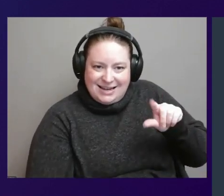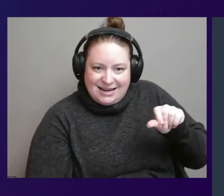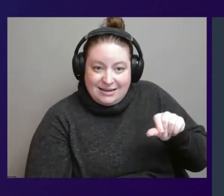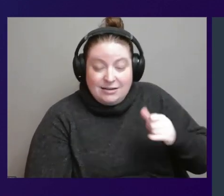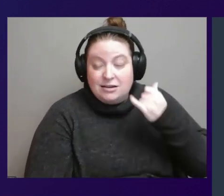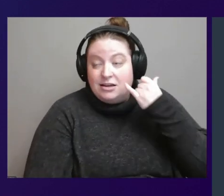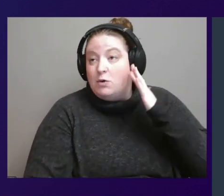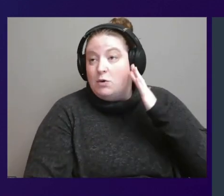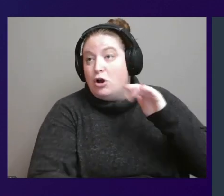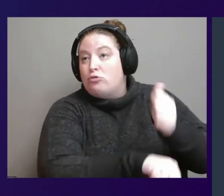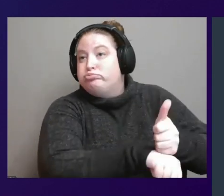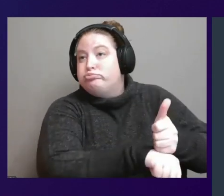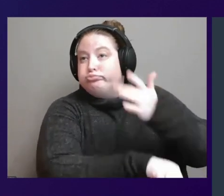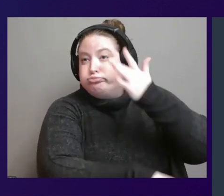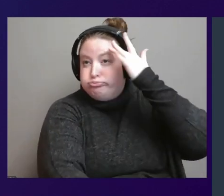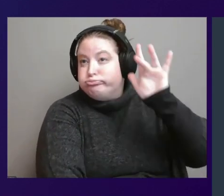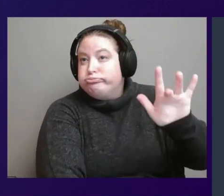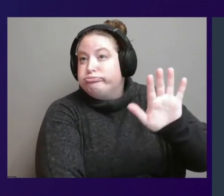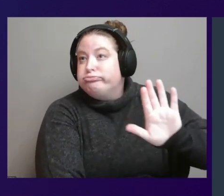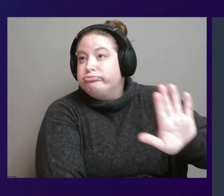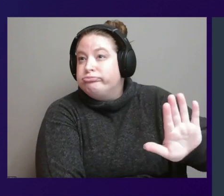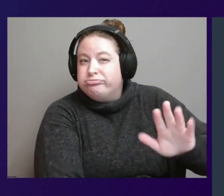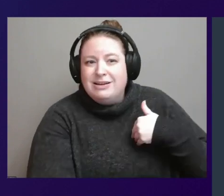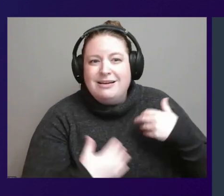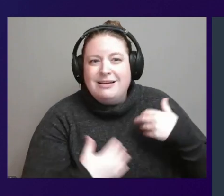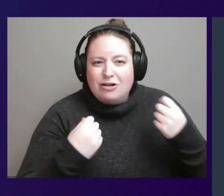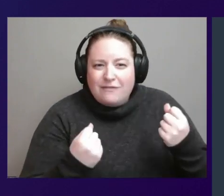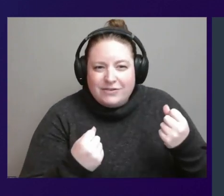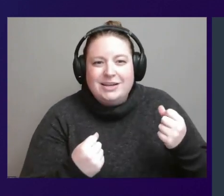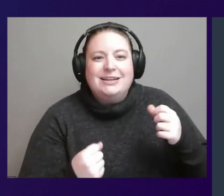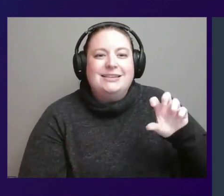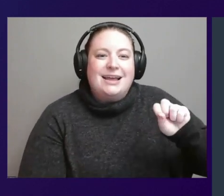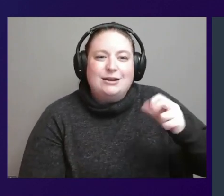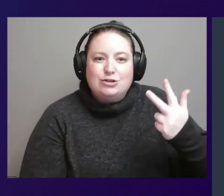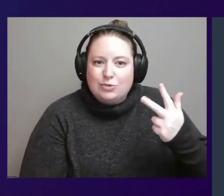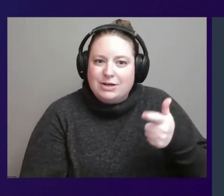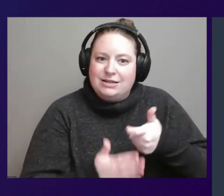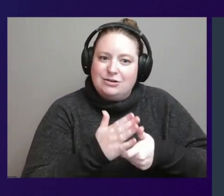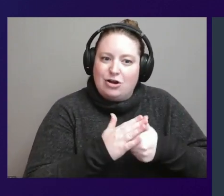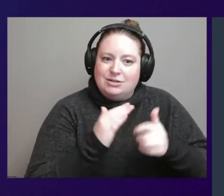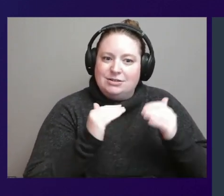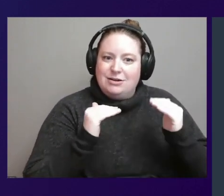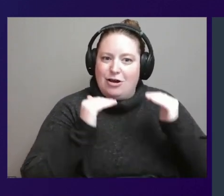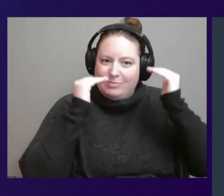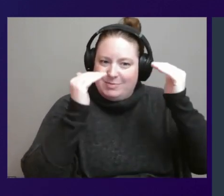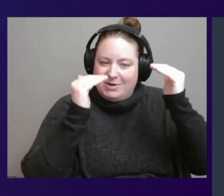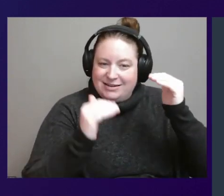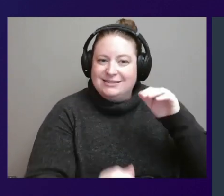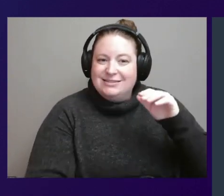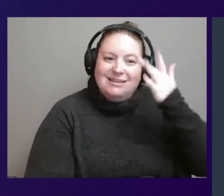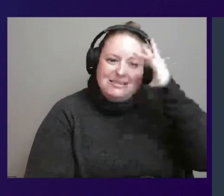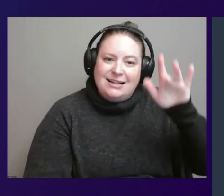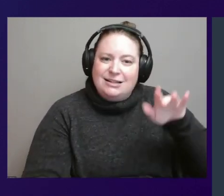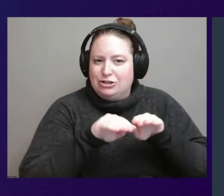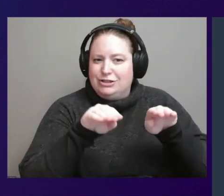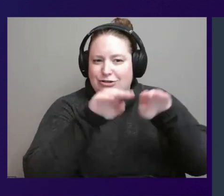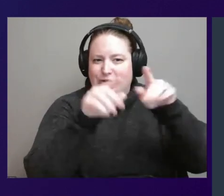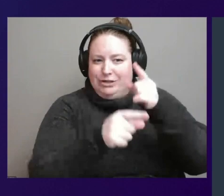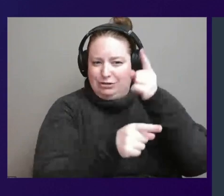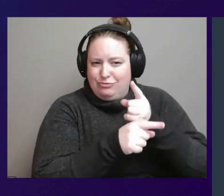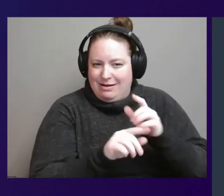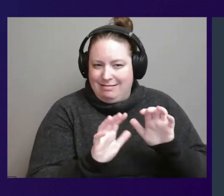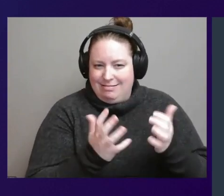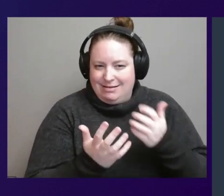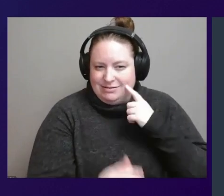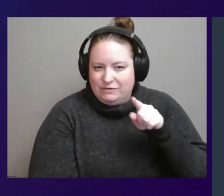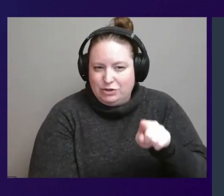it, and be confident that S3 is keeping you cost optimized, intelligent tiering is likely the right class for you. I also want to call